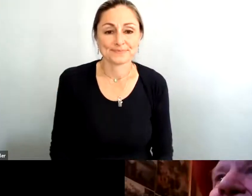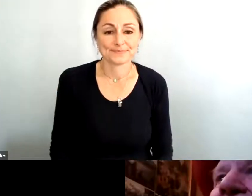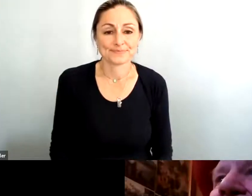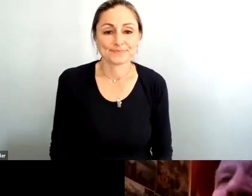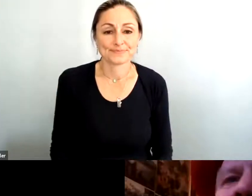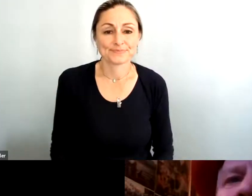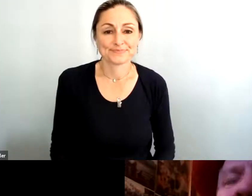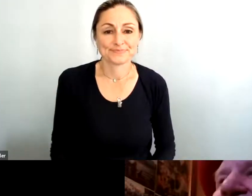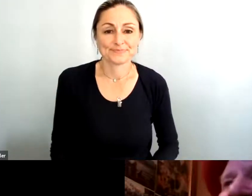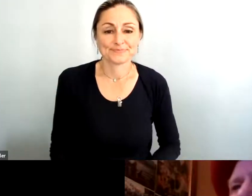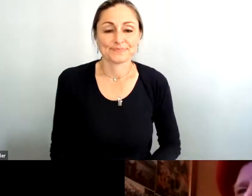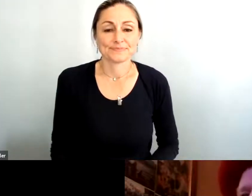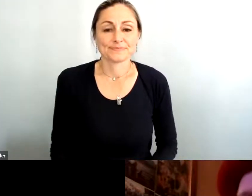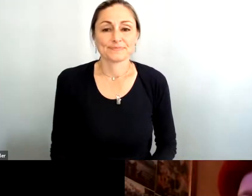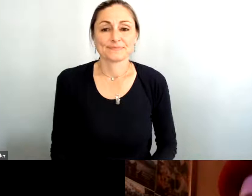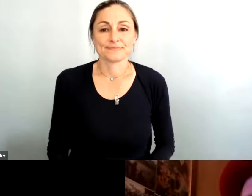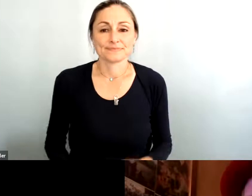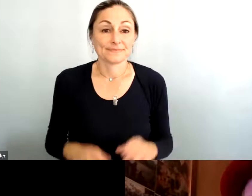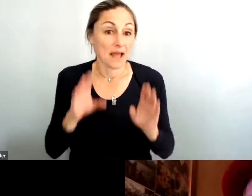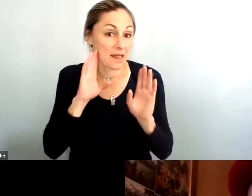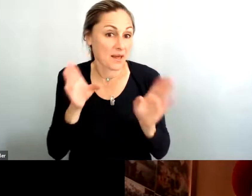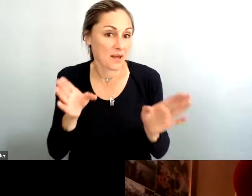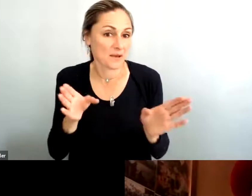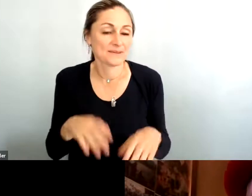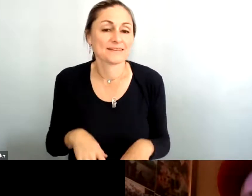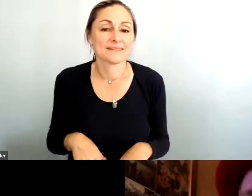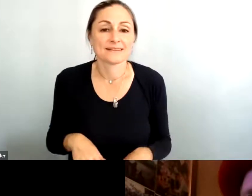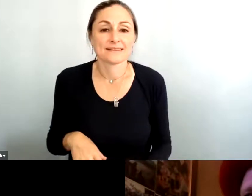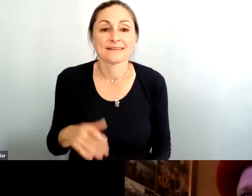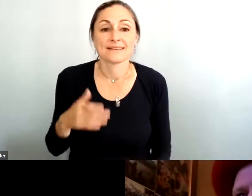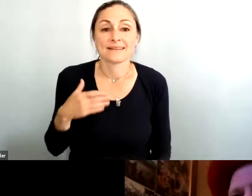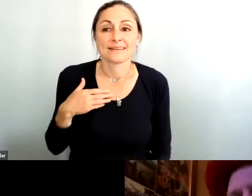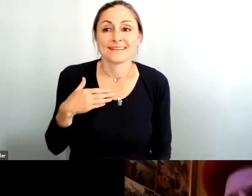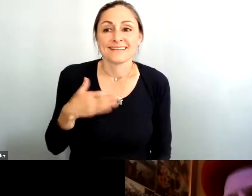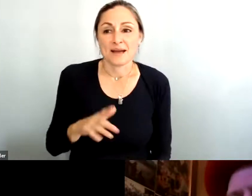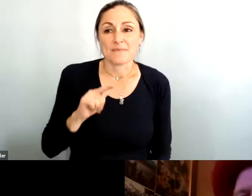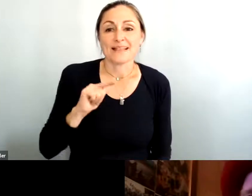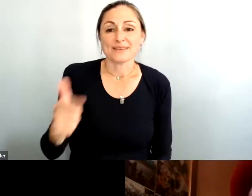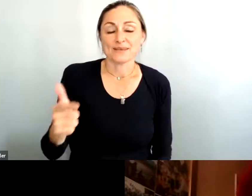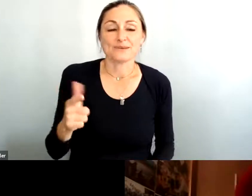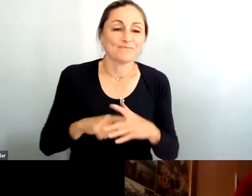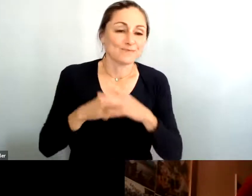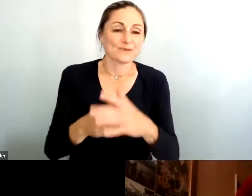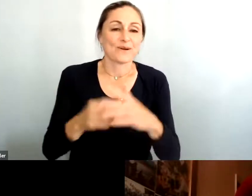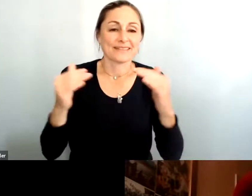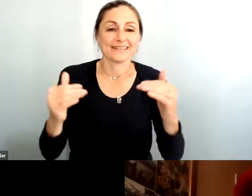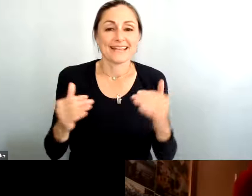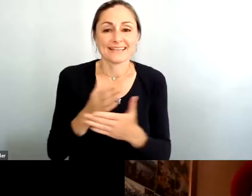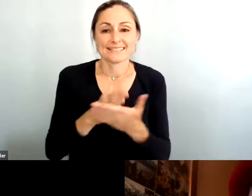Hello, Alan. Hello. And I'm going to let you kick off the next section. Okay,